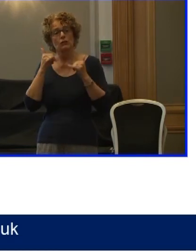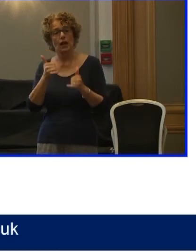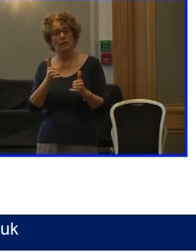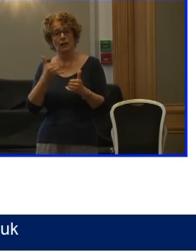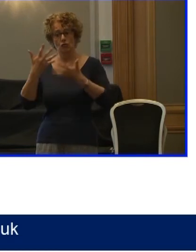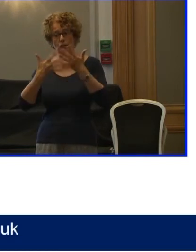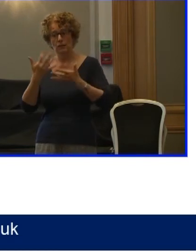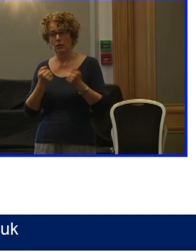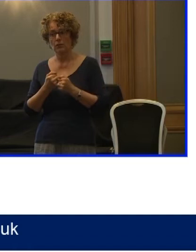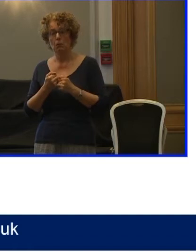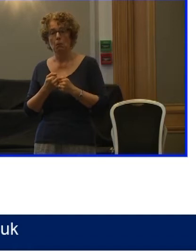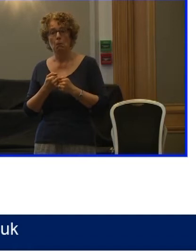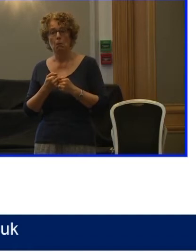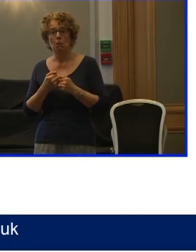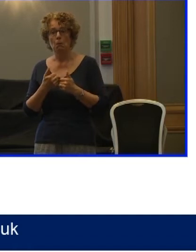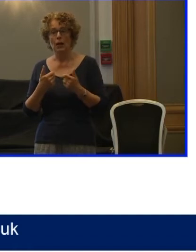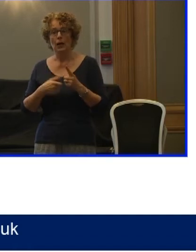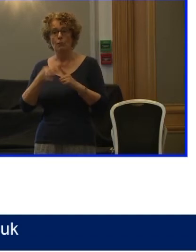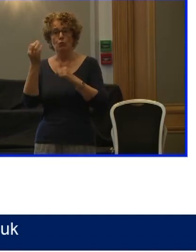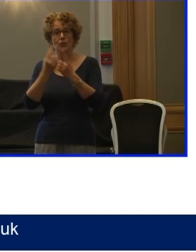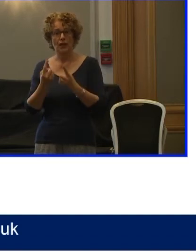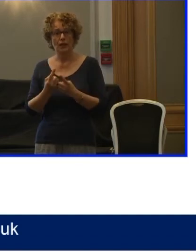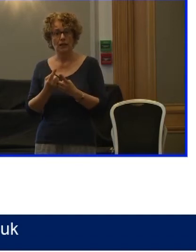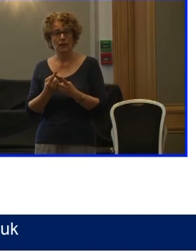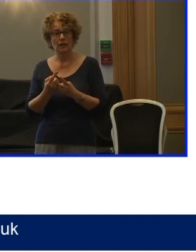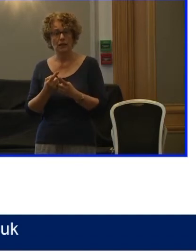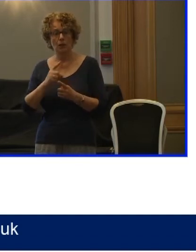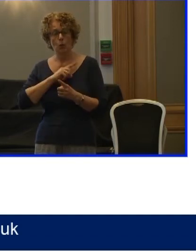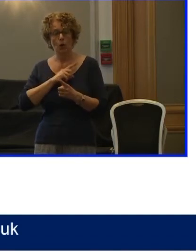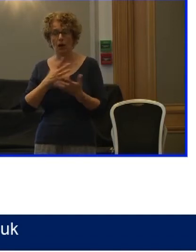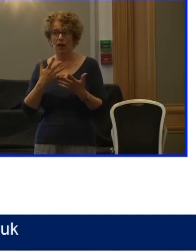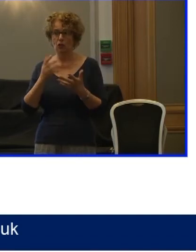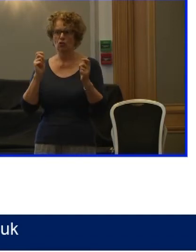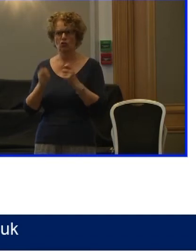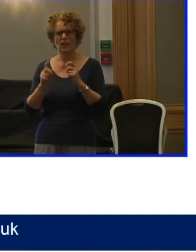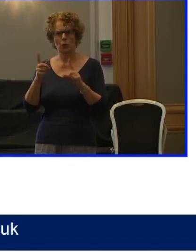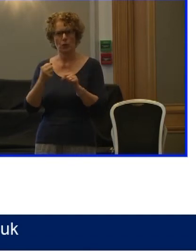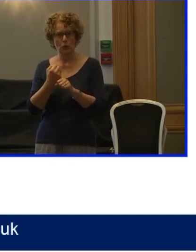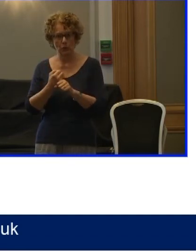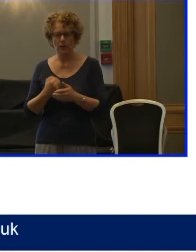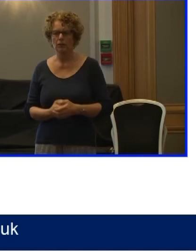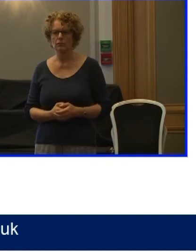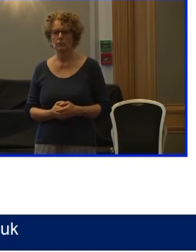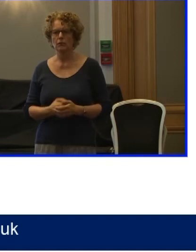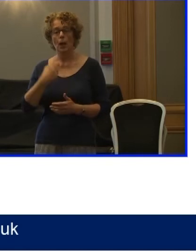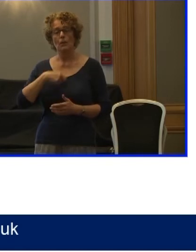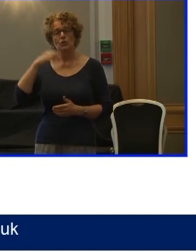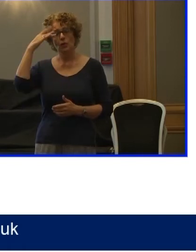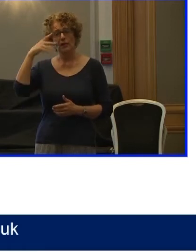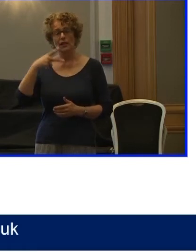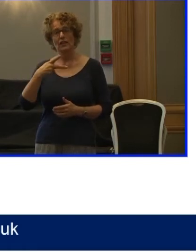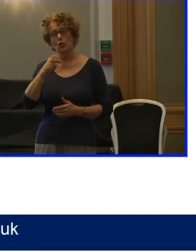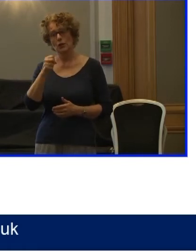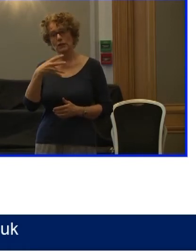positive impact on this question because it had an impact on what we were doing. So my personal theory on this is in 2019, we